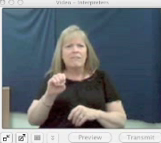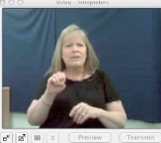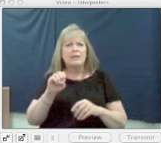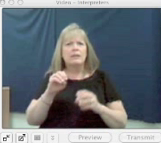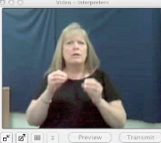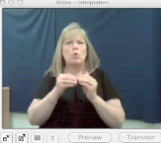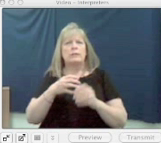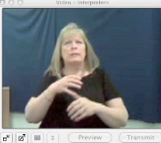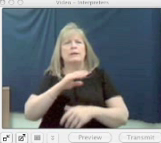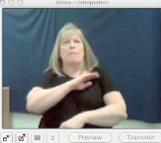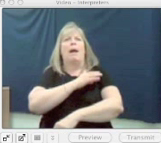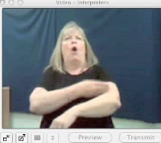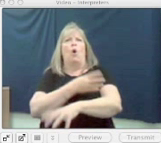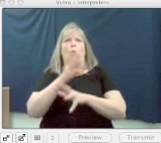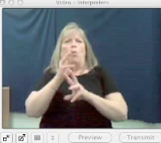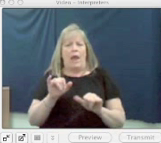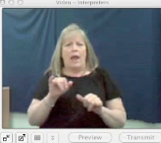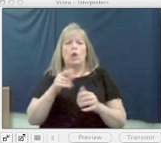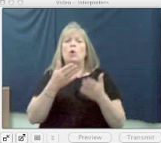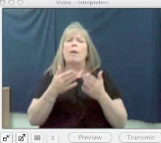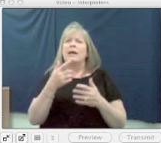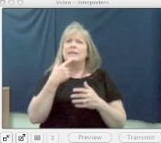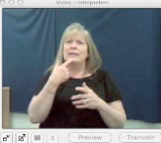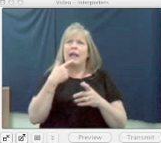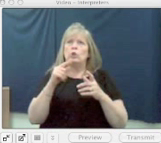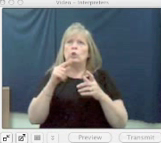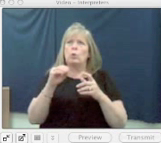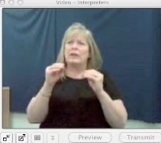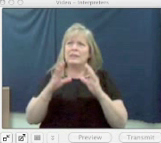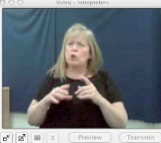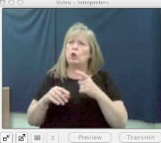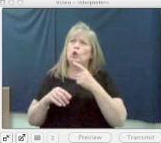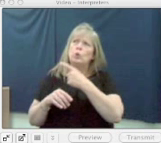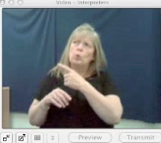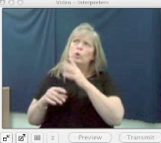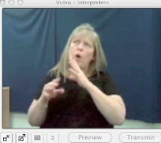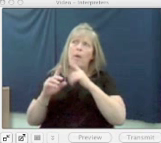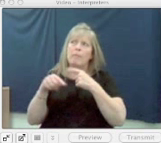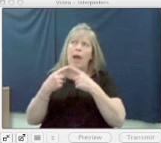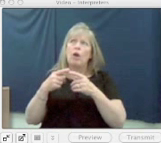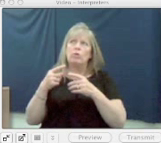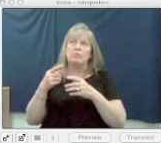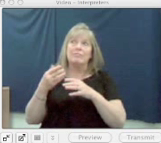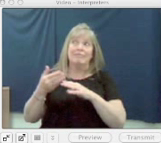say to the teacher, you were talking about what's going to be on test number 2 next week.